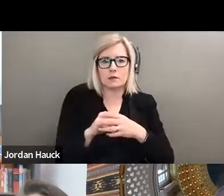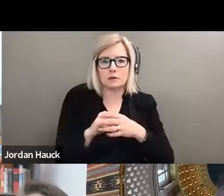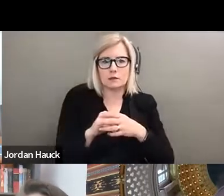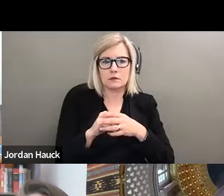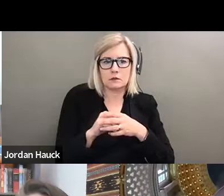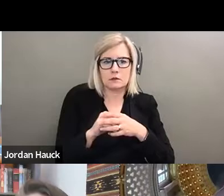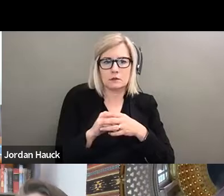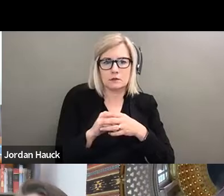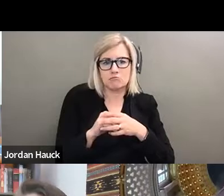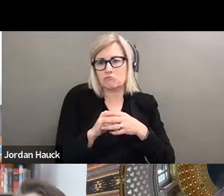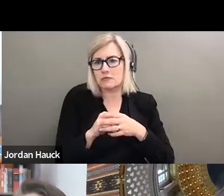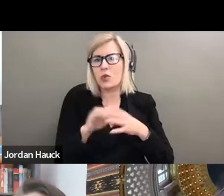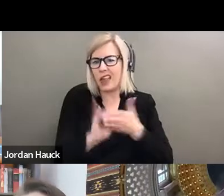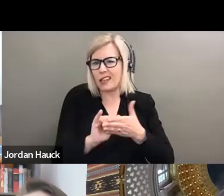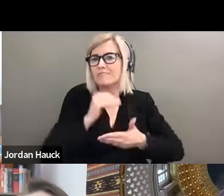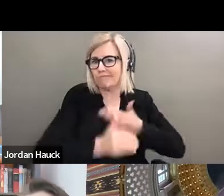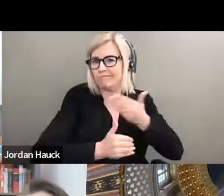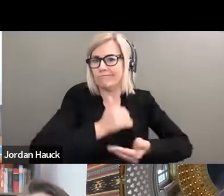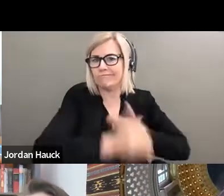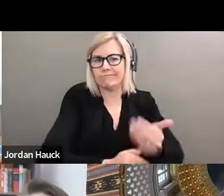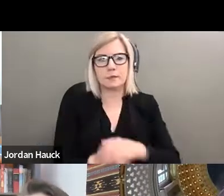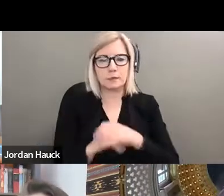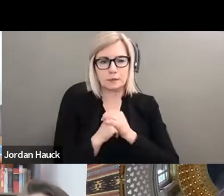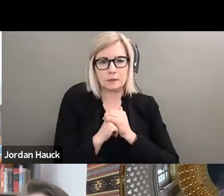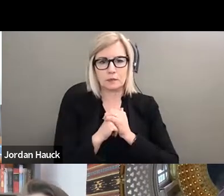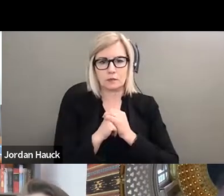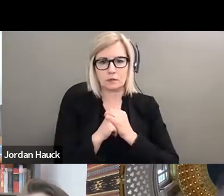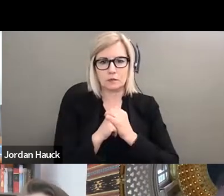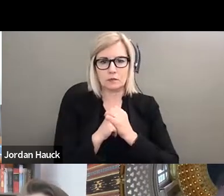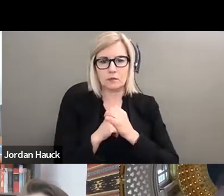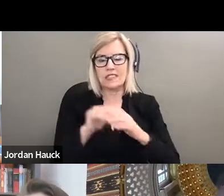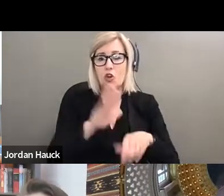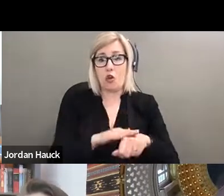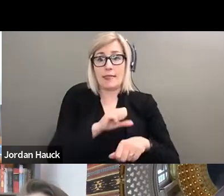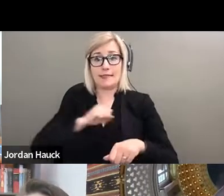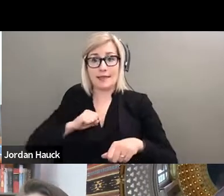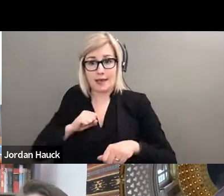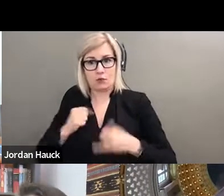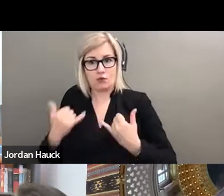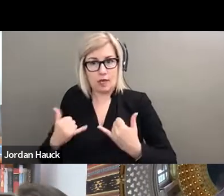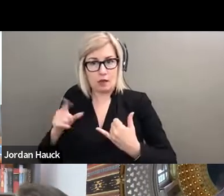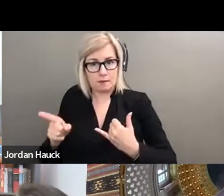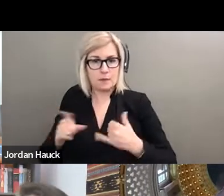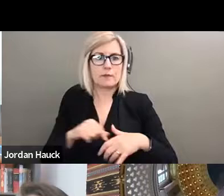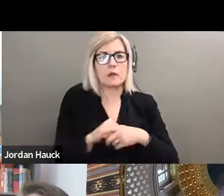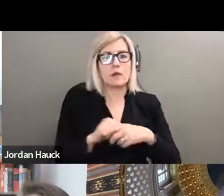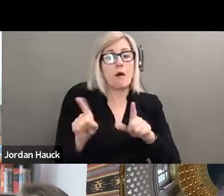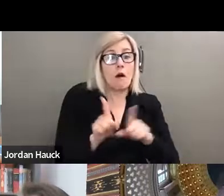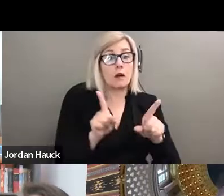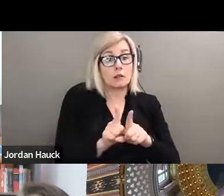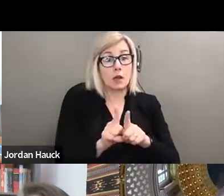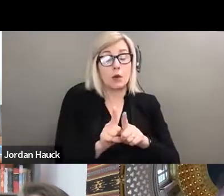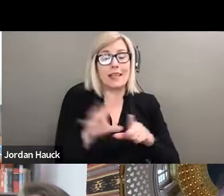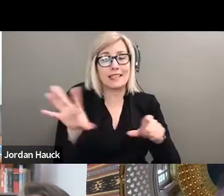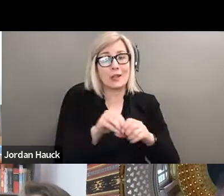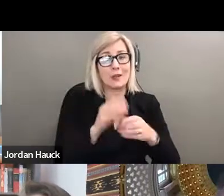is moving forward. It's on the Senate floor right now. And right now, I will also note it is in the